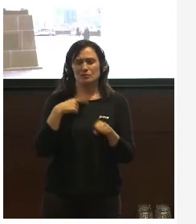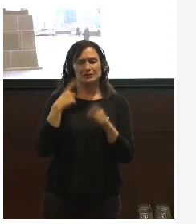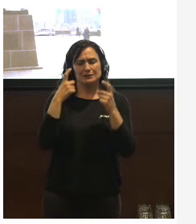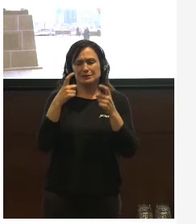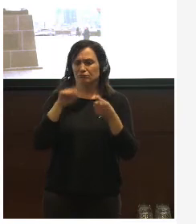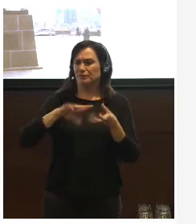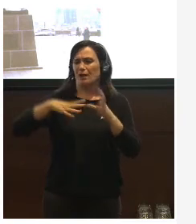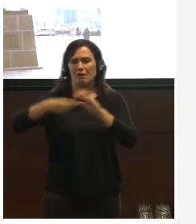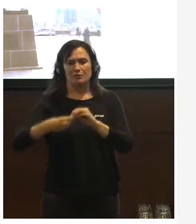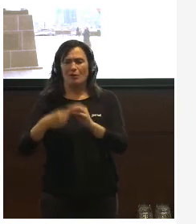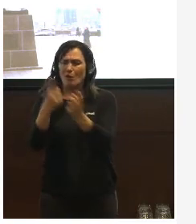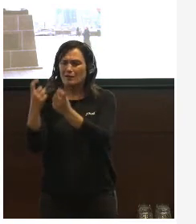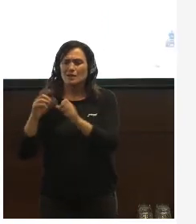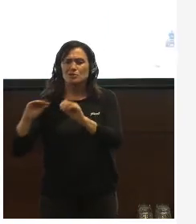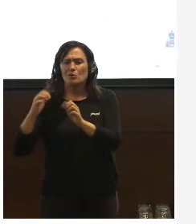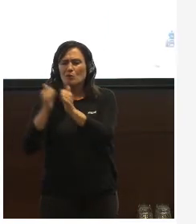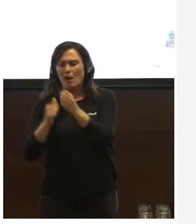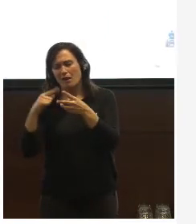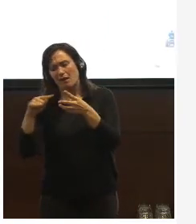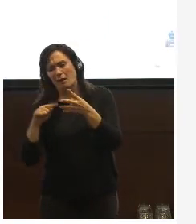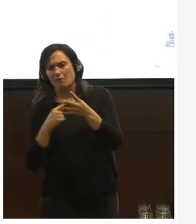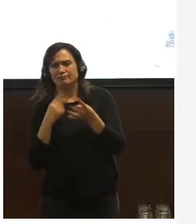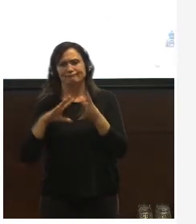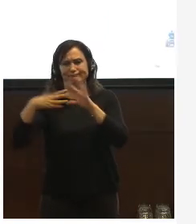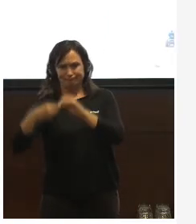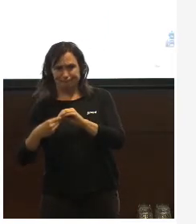So shore excursions in Rotterdam as well.